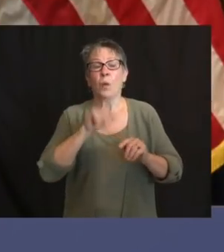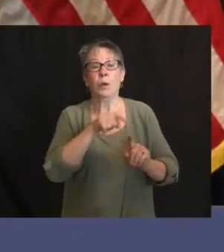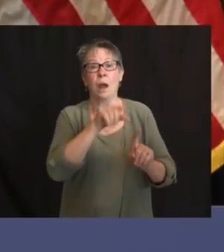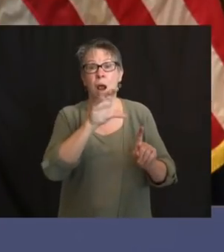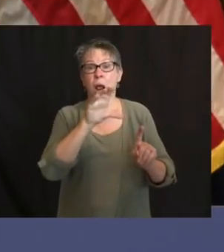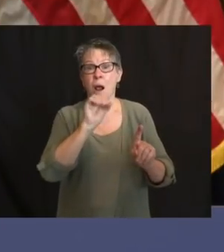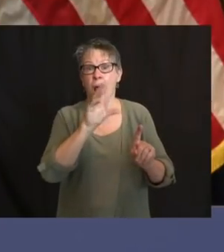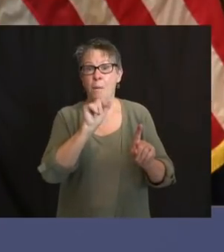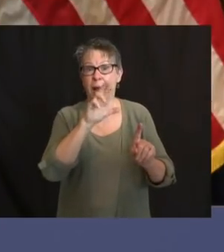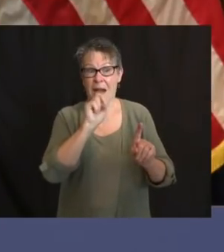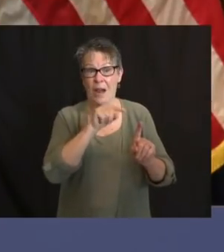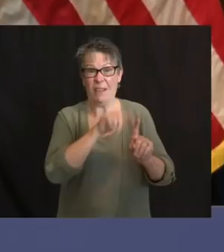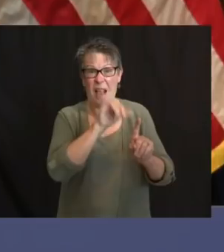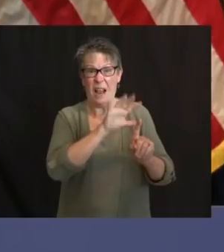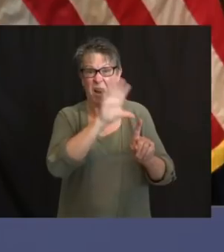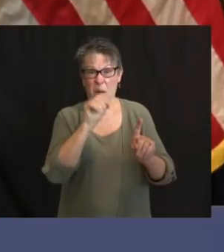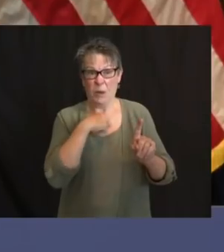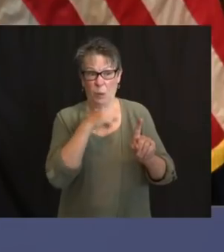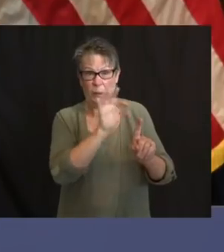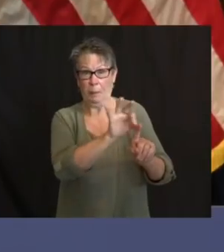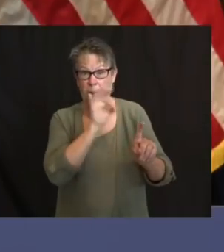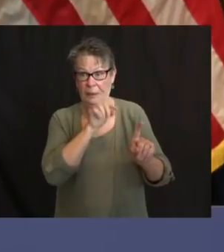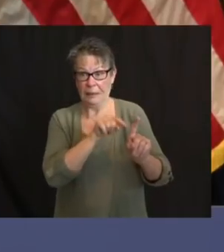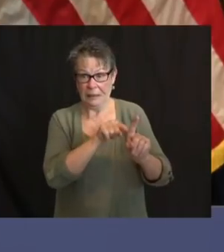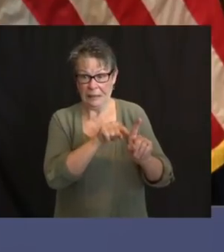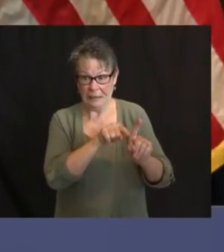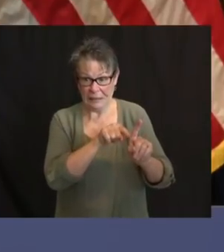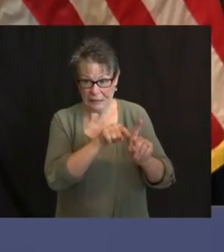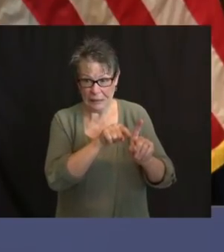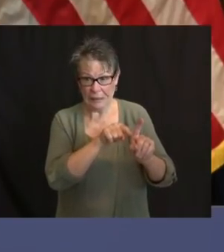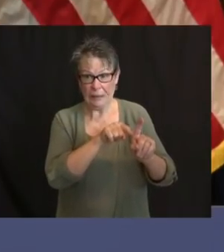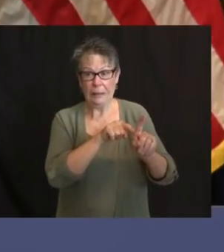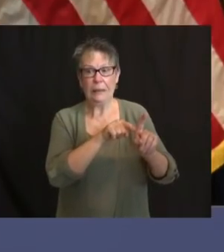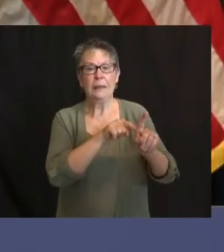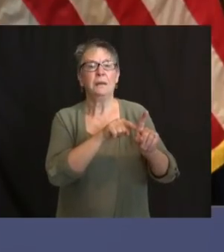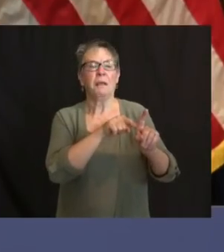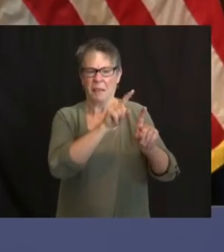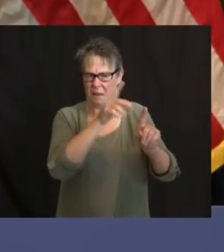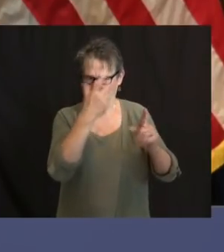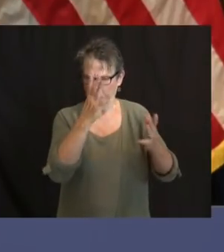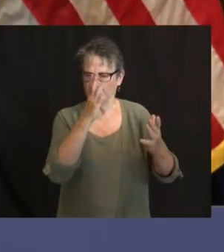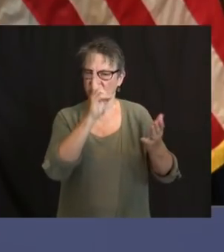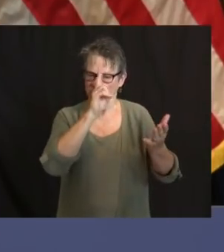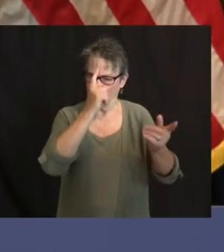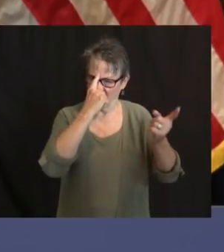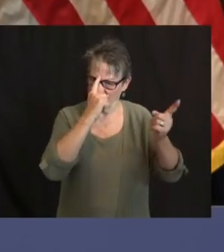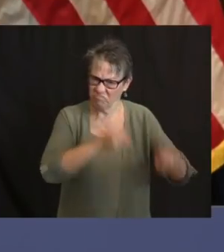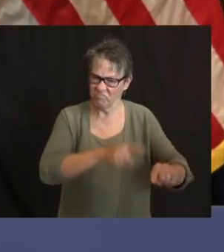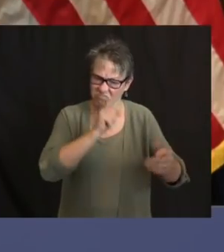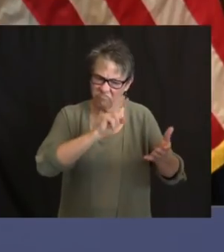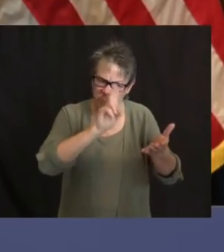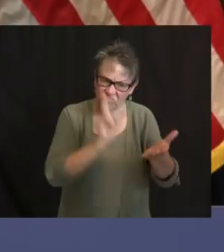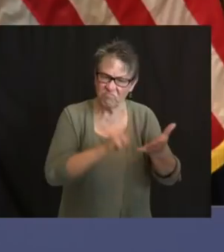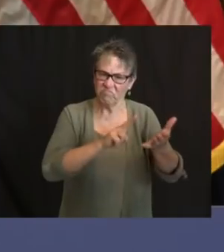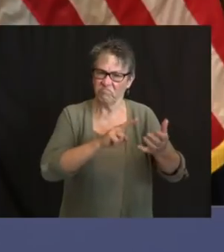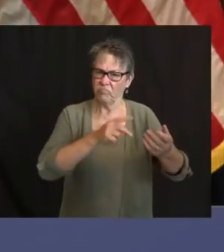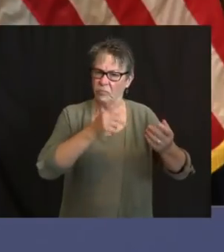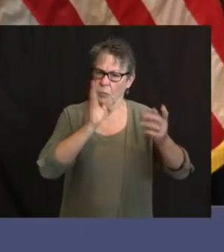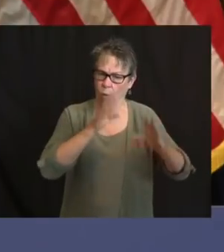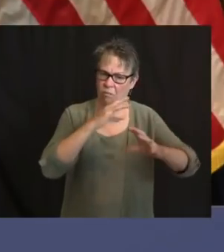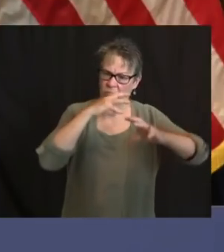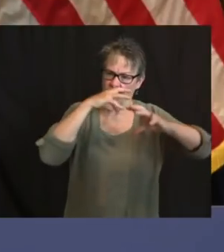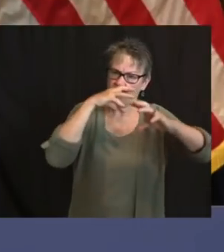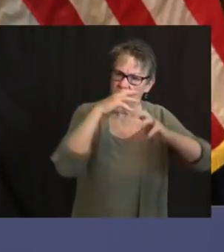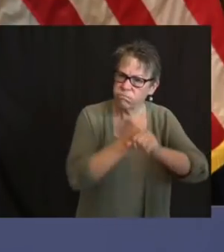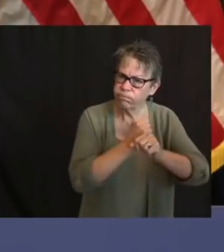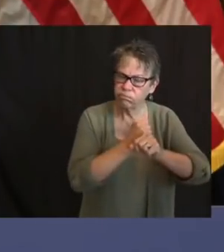the ability for that data to not be hacked. And so we all, in all seriousness, we recognize this is an issue. I would just plead